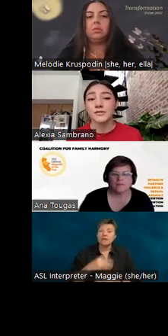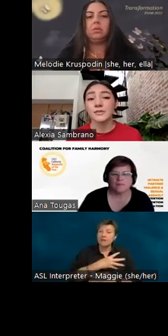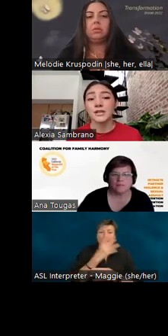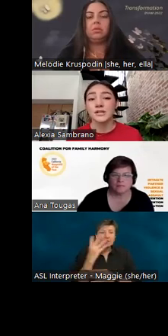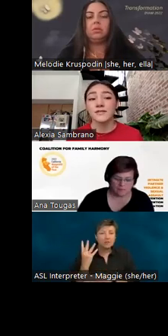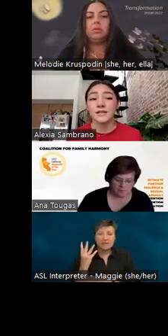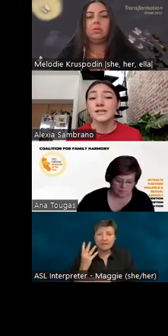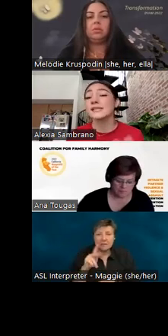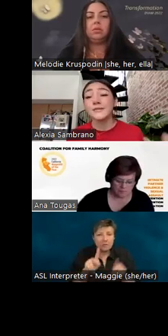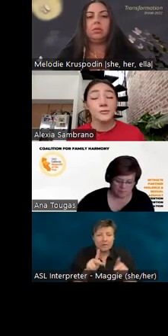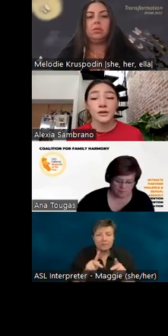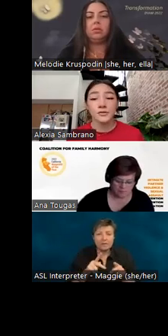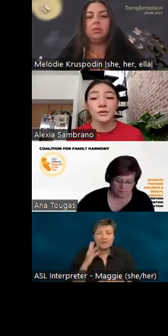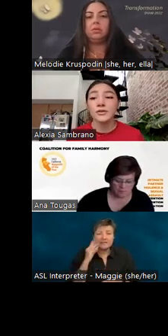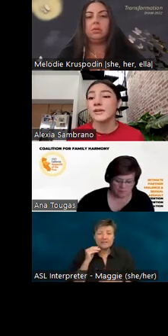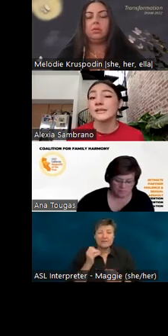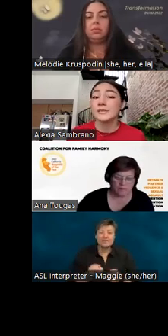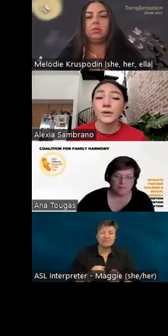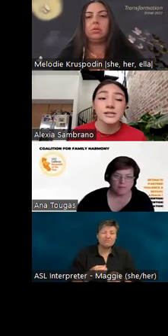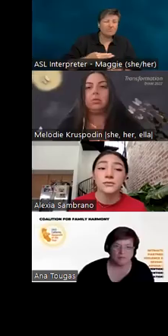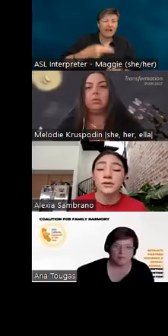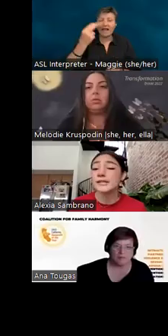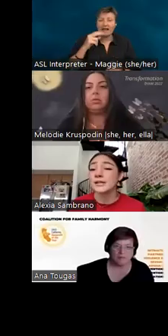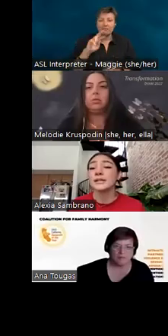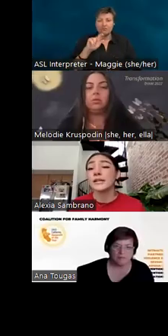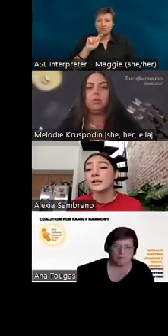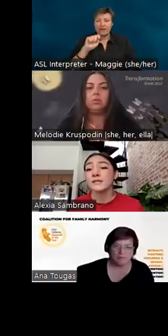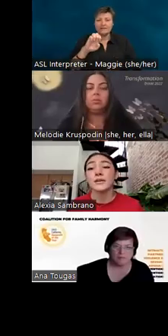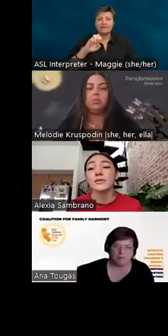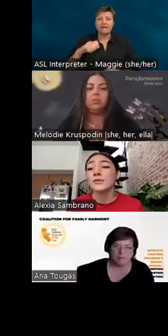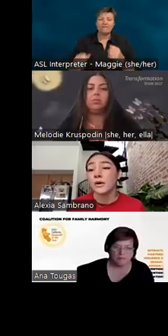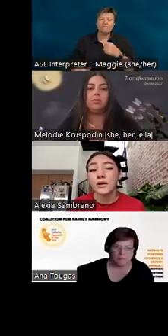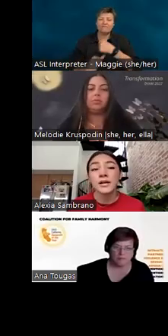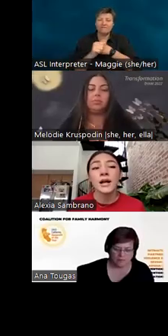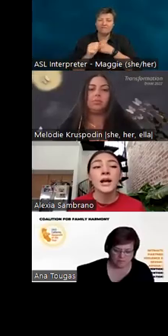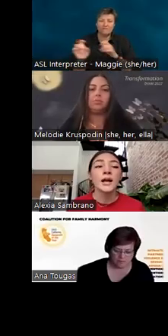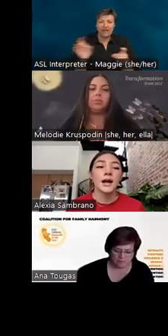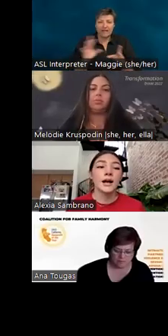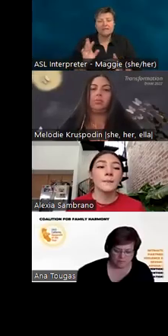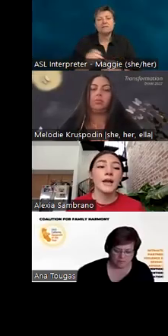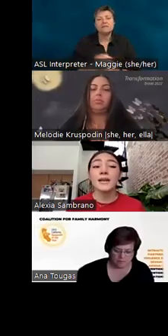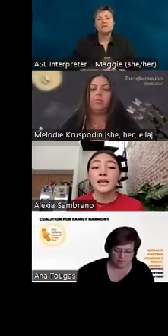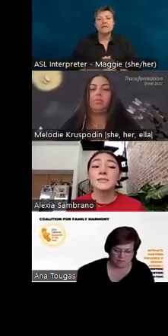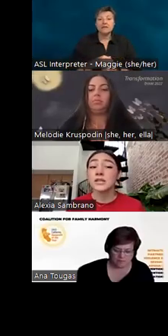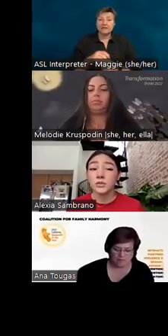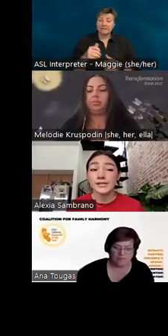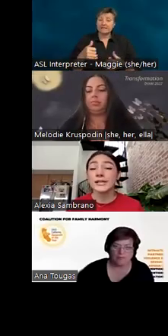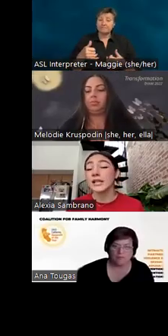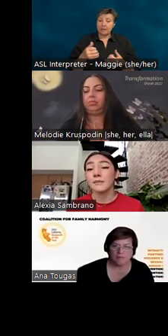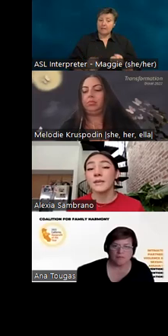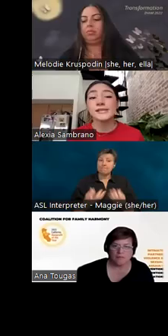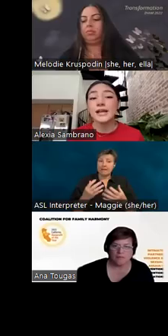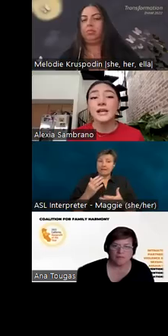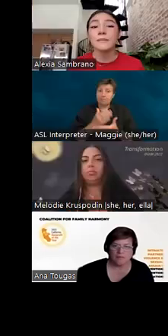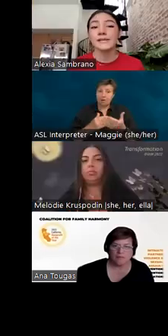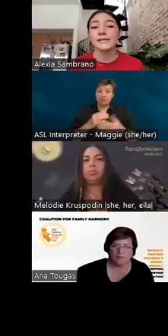of discrimination and violence in several parts of the world, right? In some parts of the world, it's still illegal to be who you are. And many come to the US to